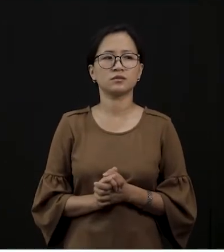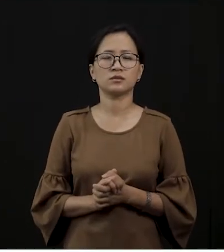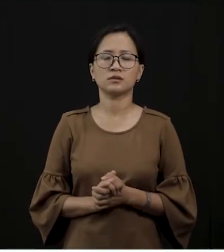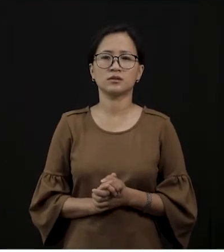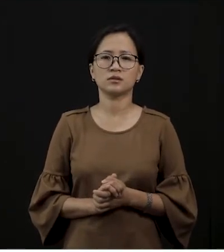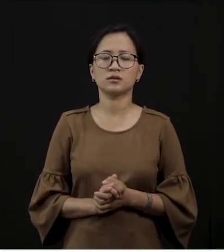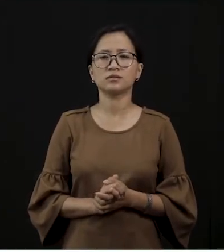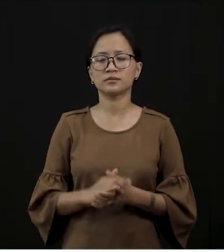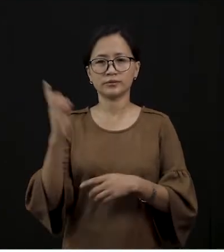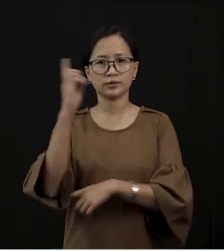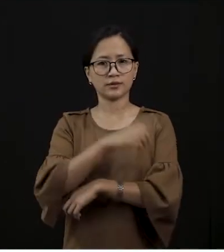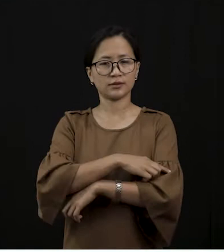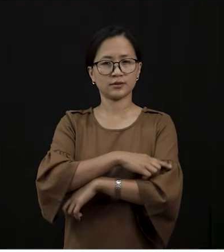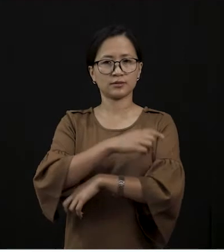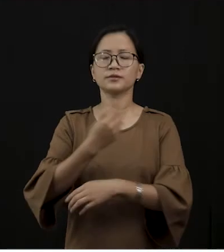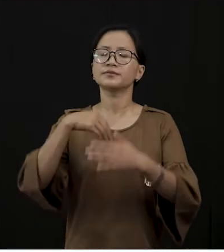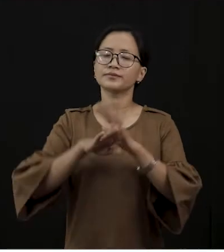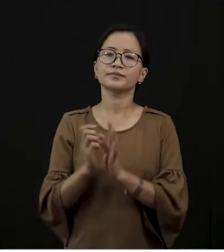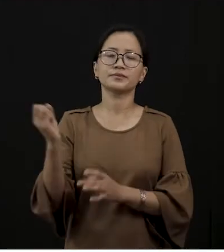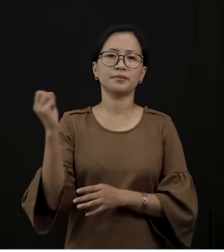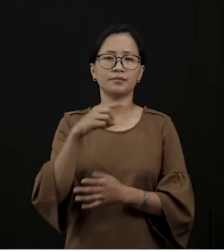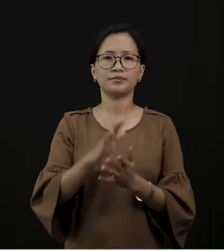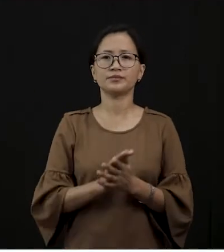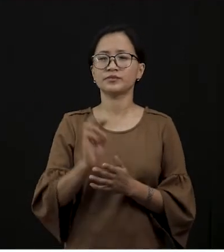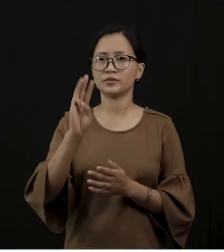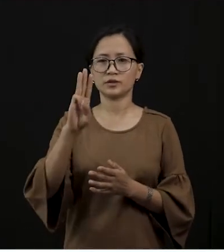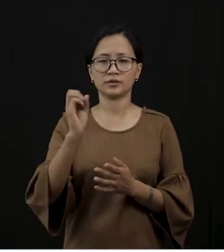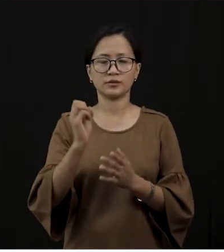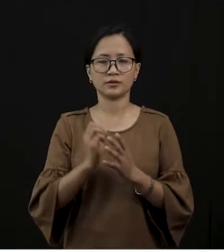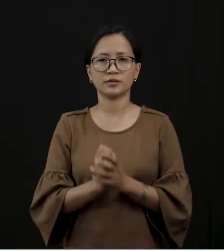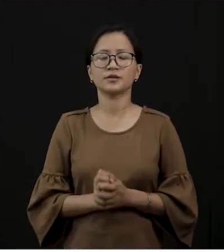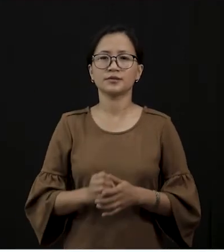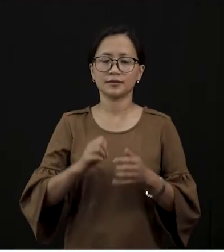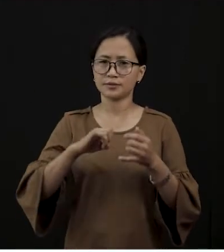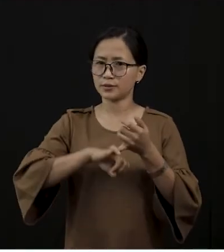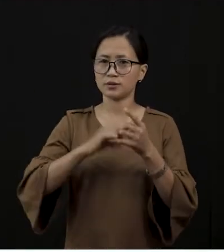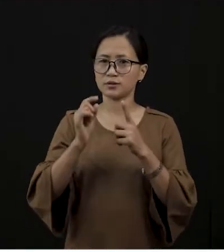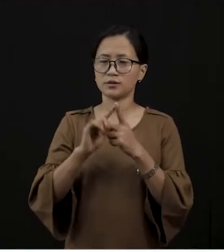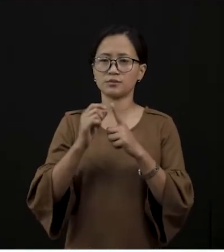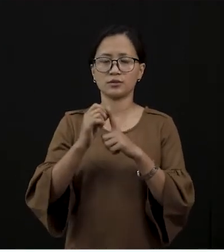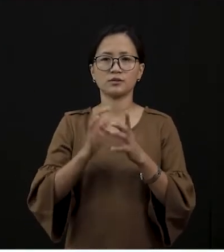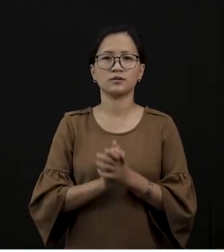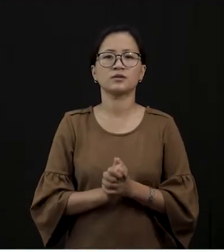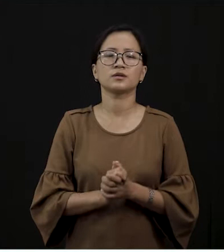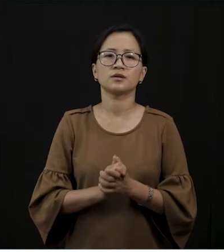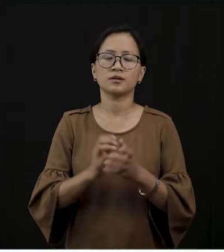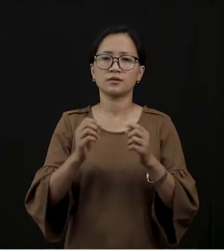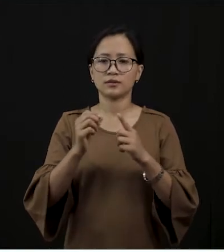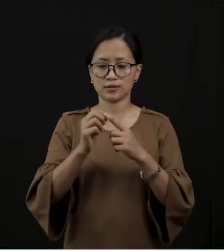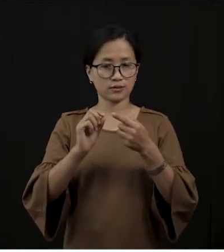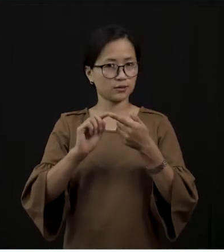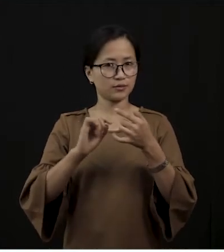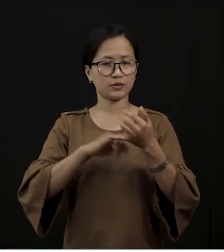a month. 30 days has September, April, June and November. All the rest